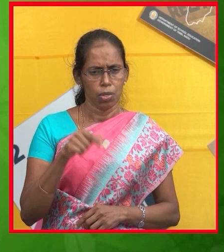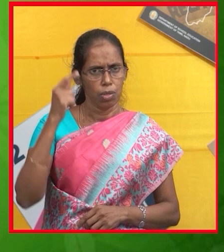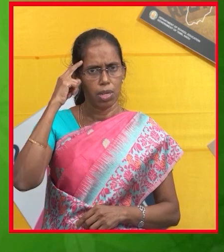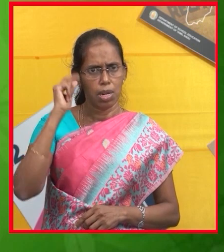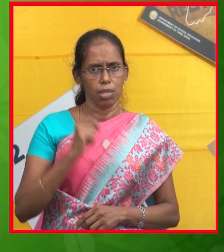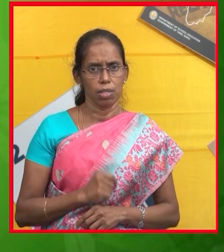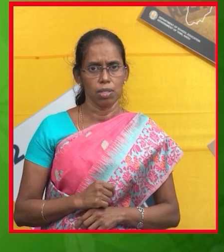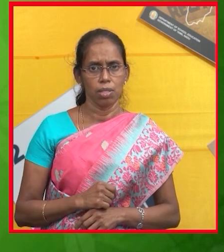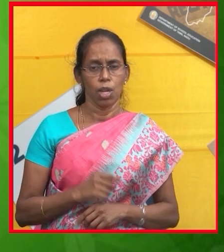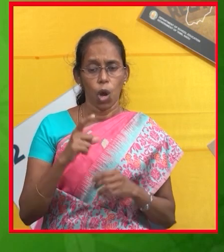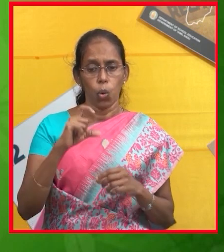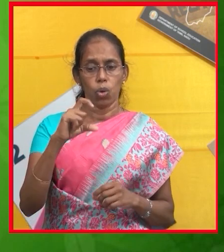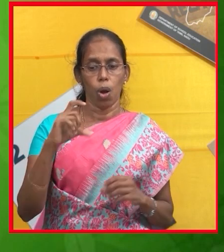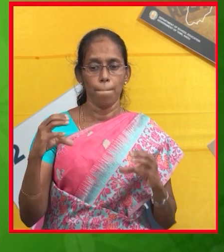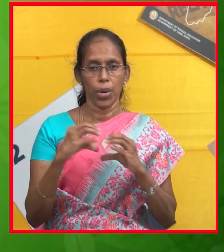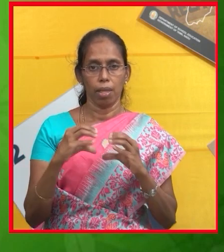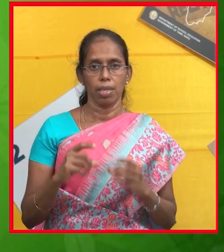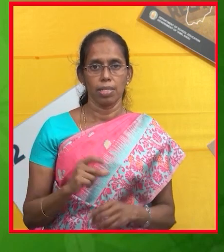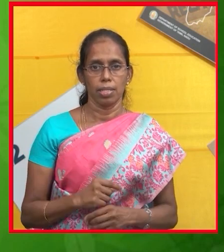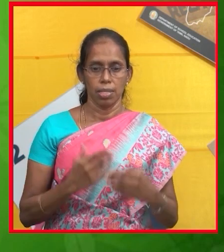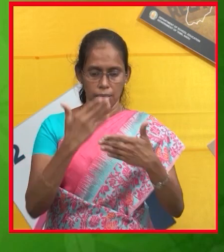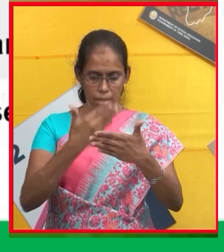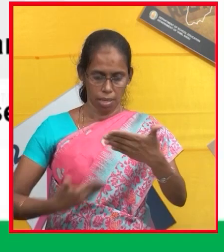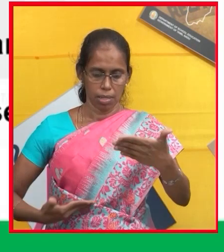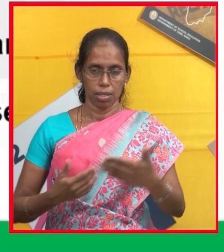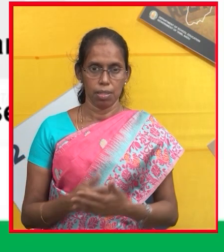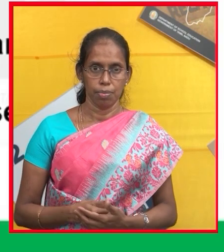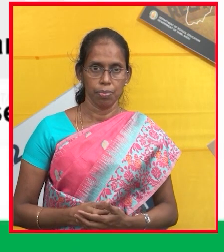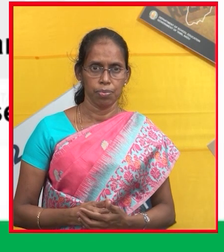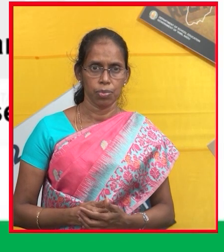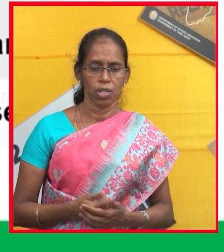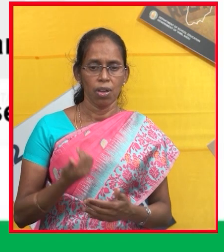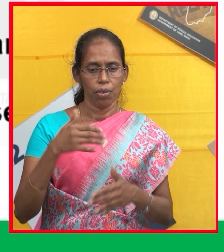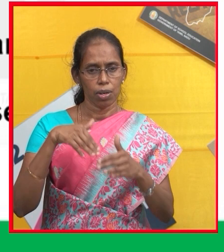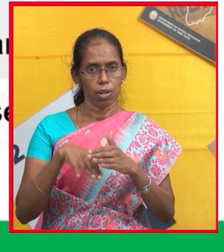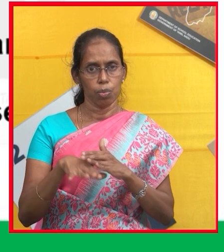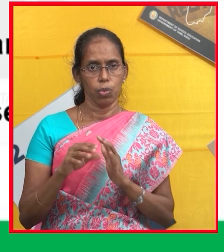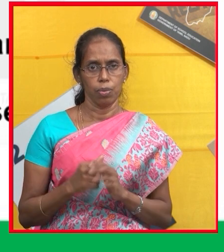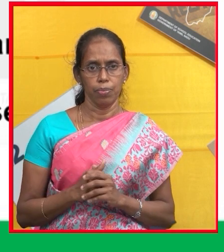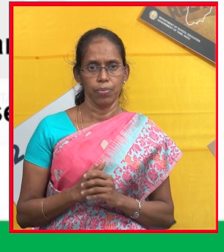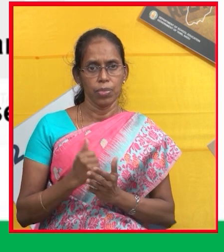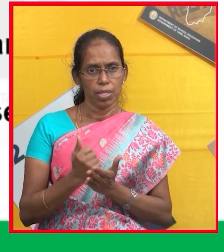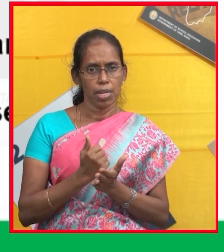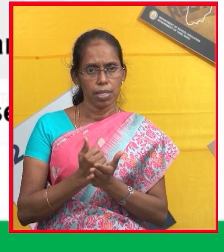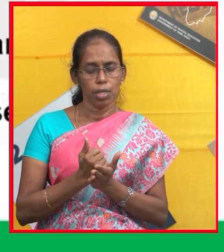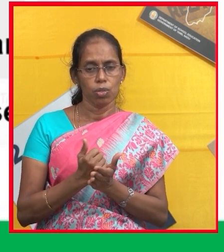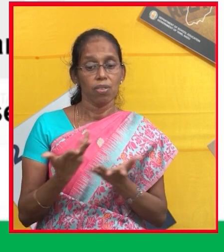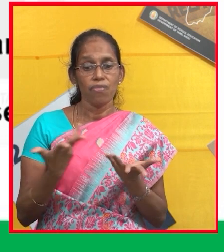understand how to comprehend the text, right? Where did they undergo their basic sail training